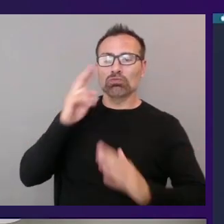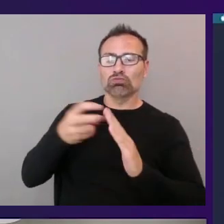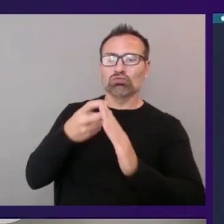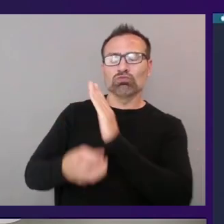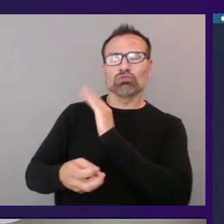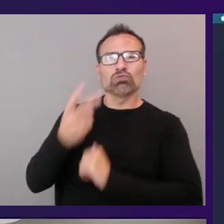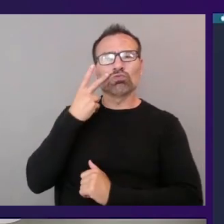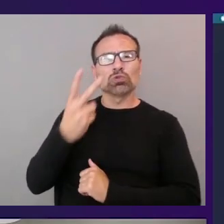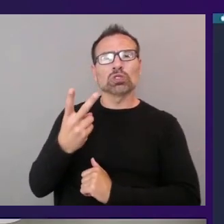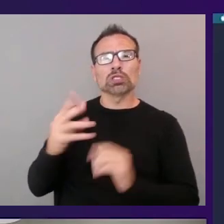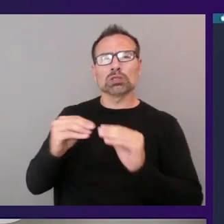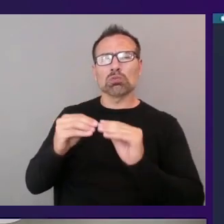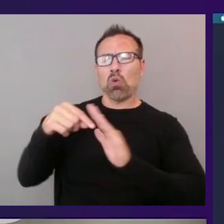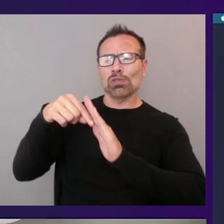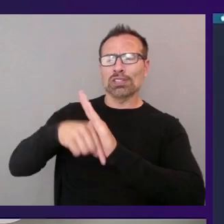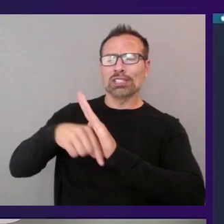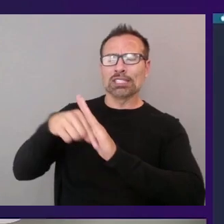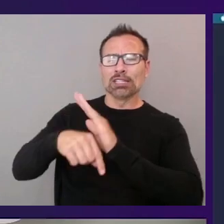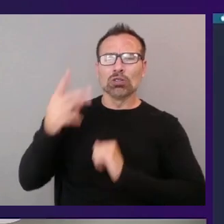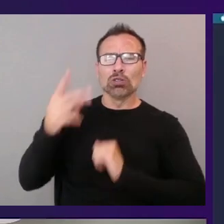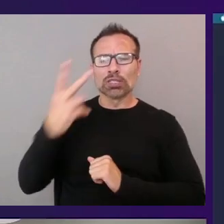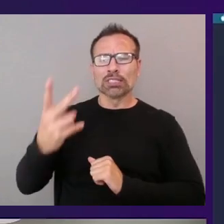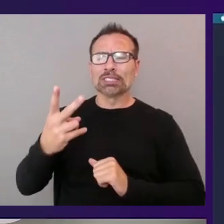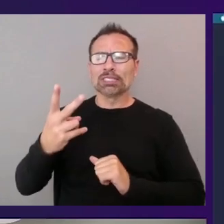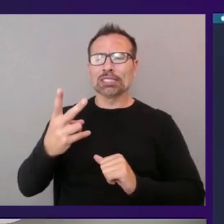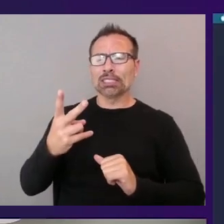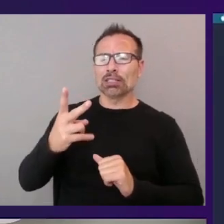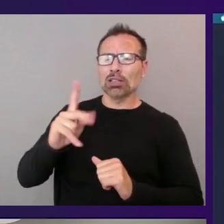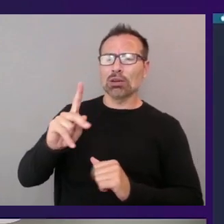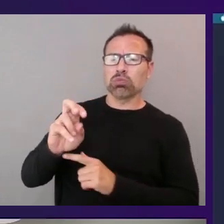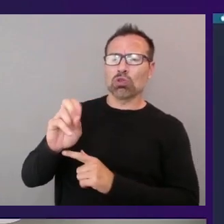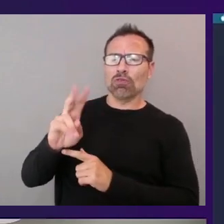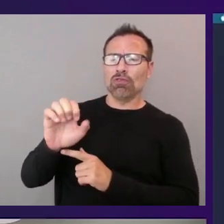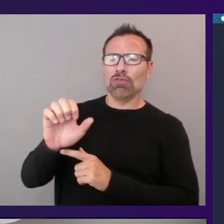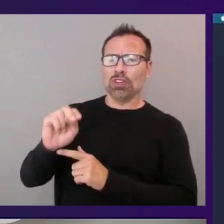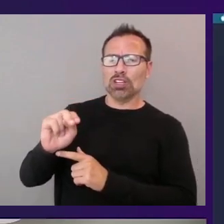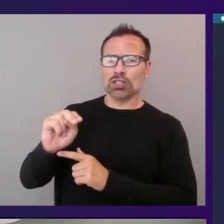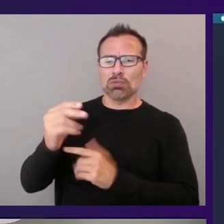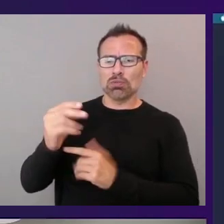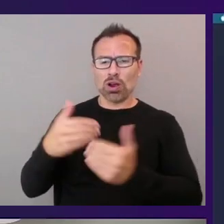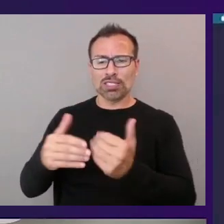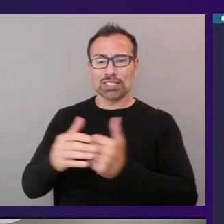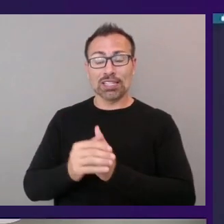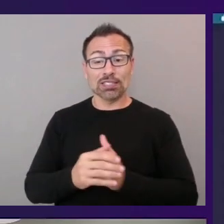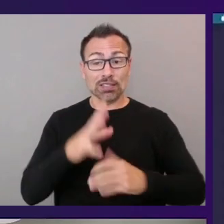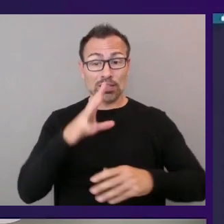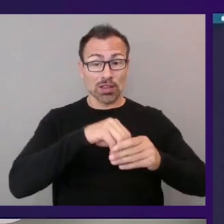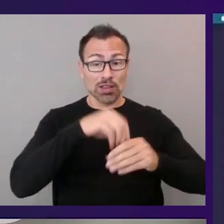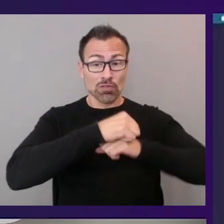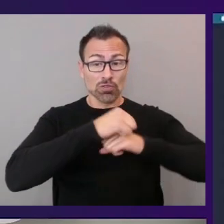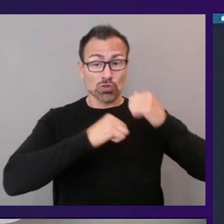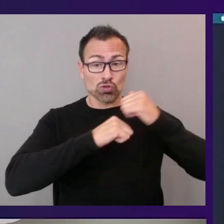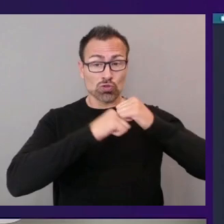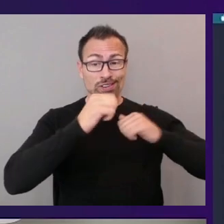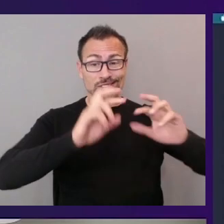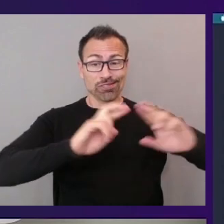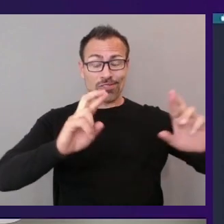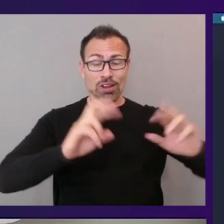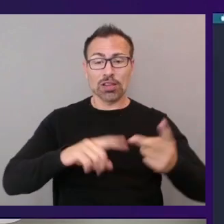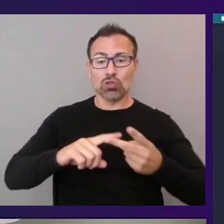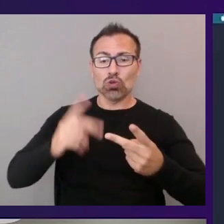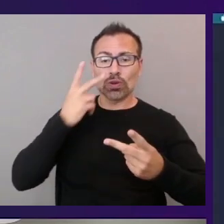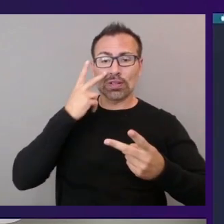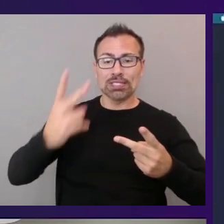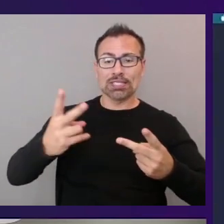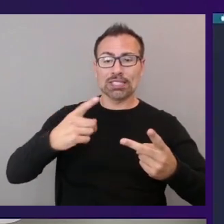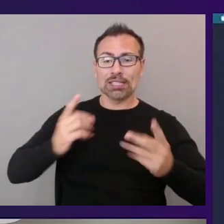you can see the provisioning process. As we got the infrastructure ready, we had a front-end build, and you see here it has built